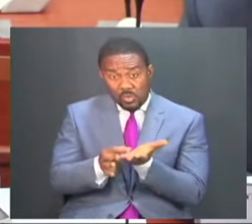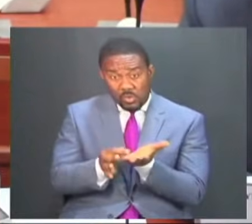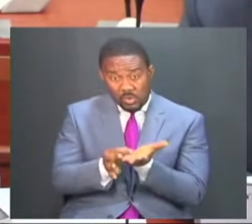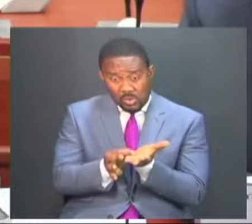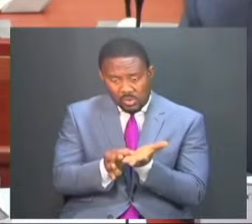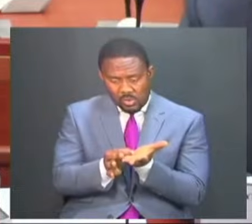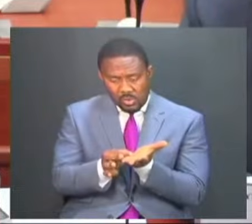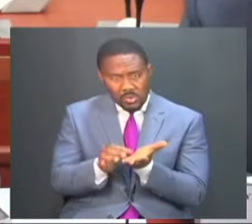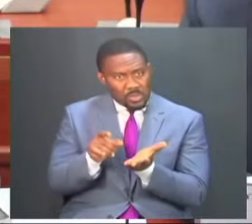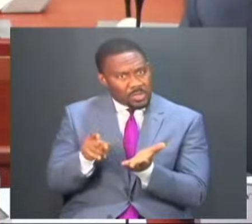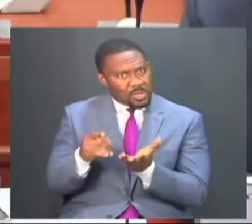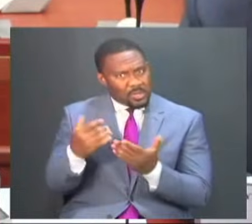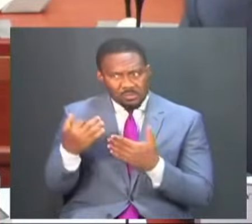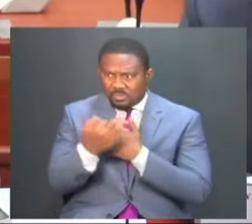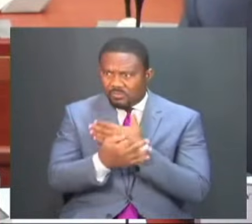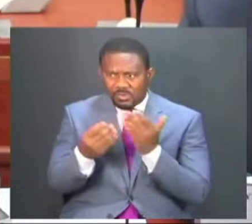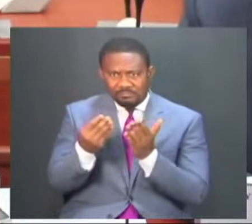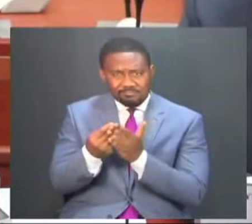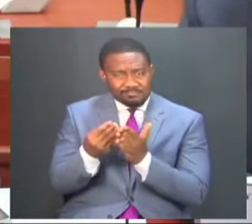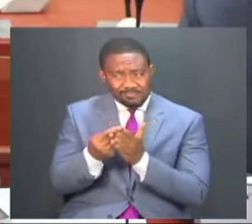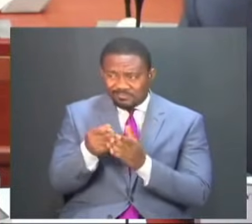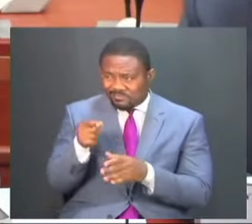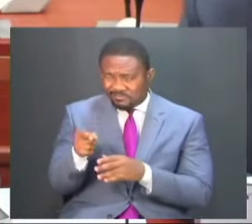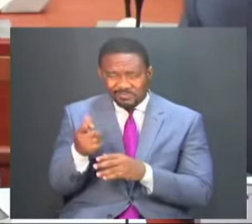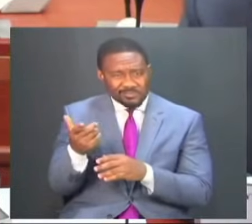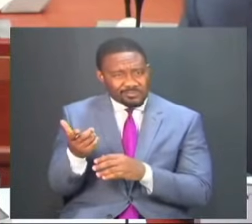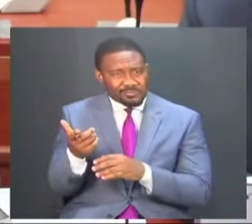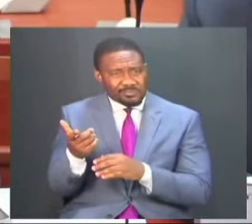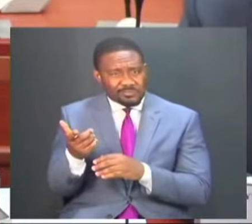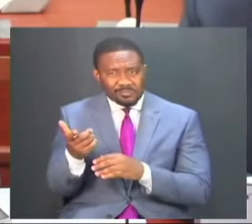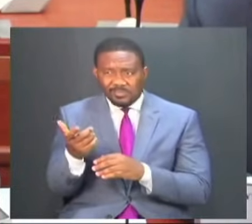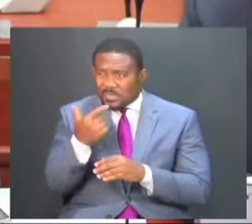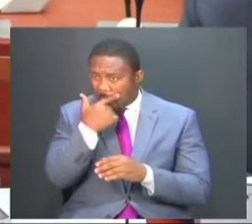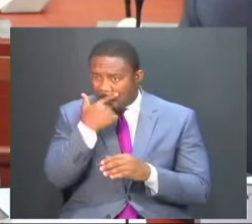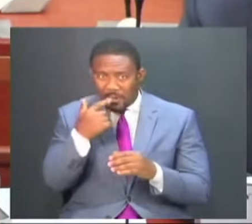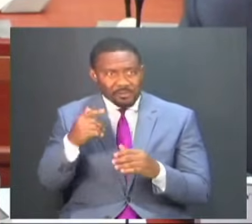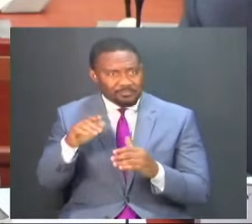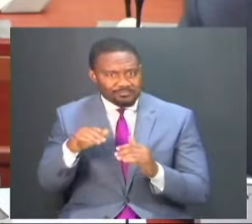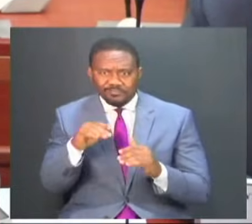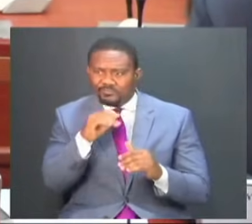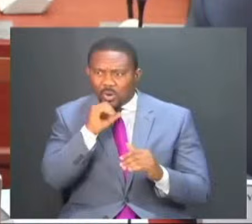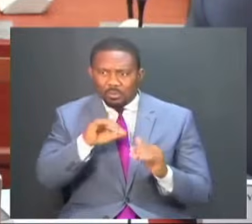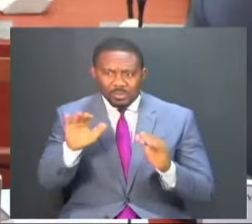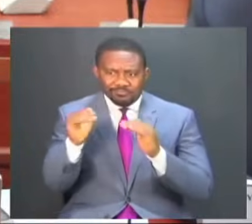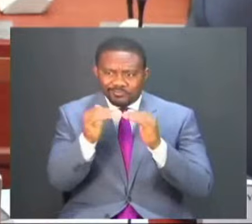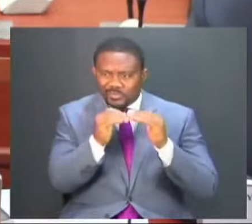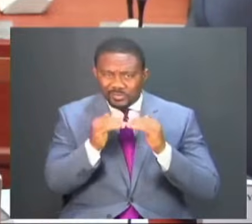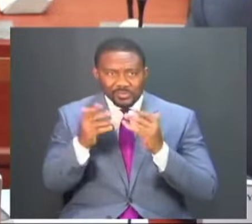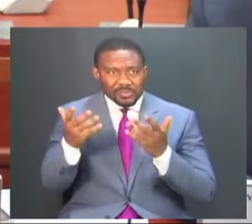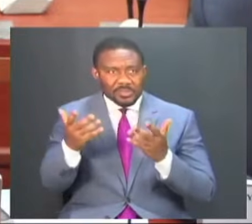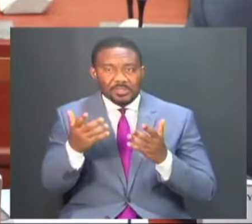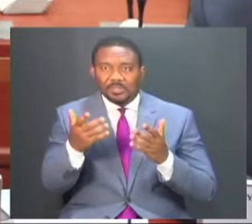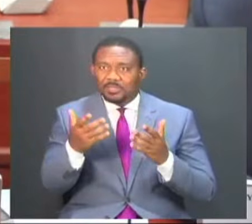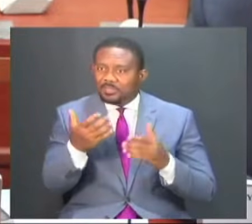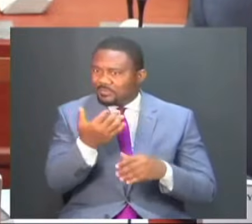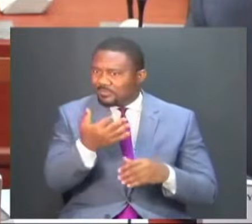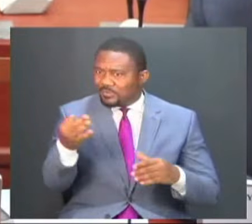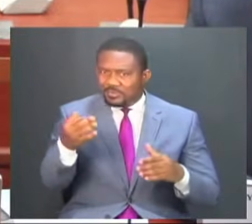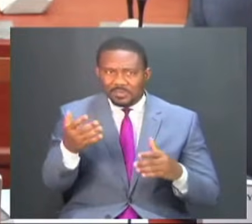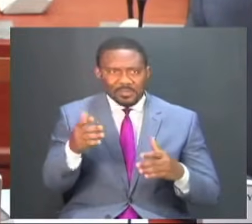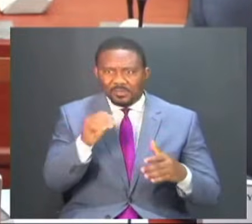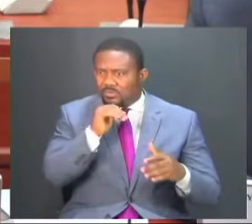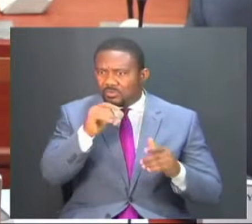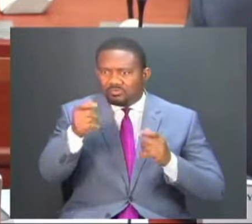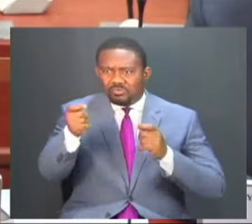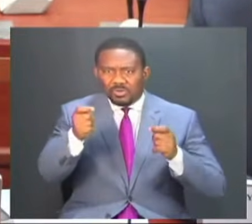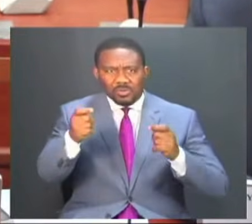facto foreign exchange instruments. Peer-to-peer groups facilitate unregulated transfers, and